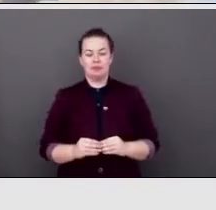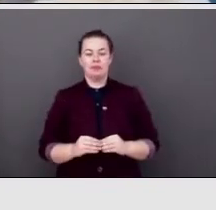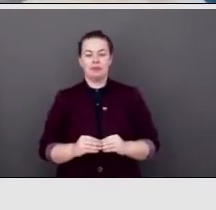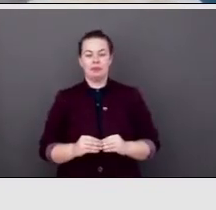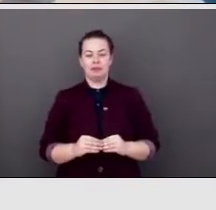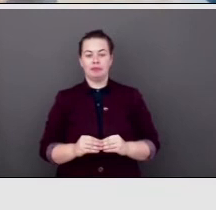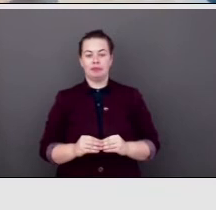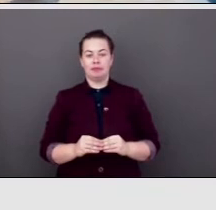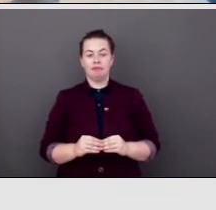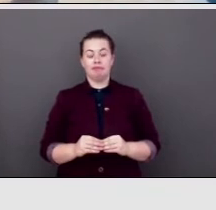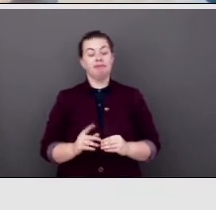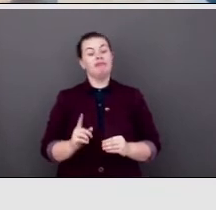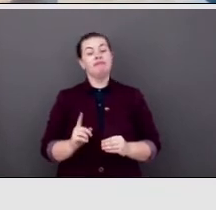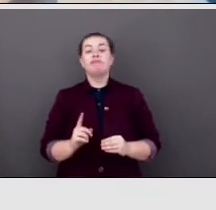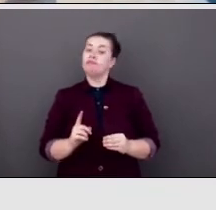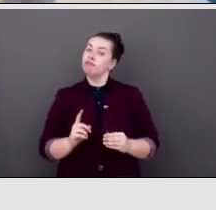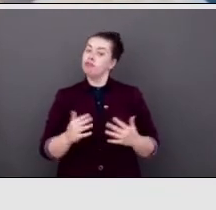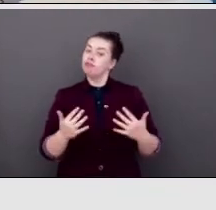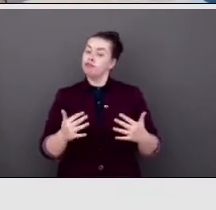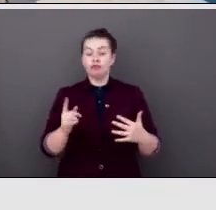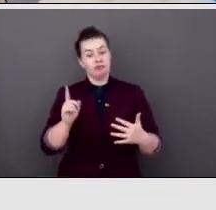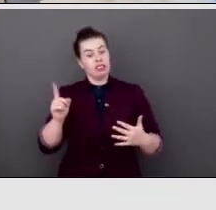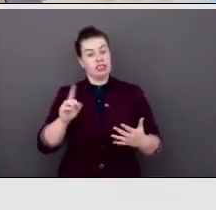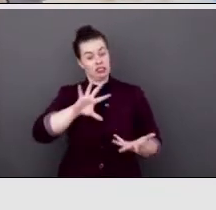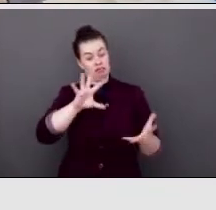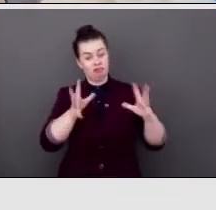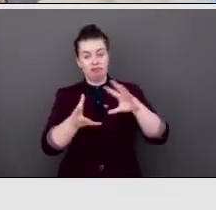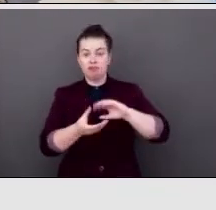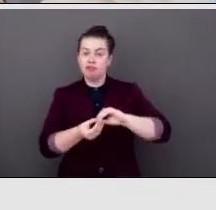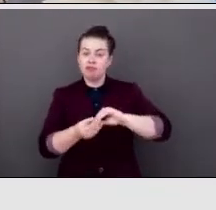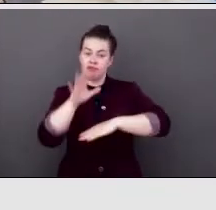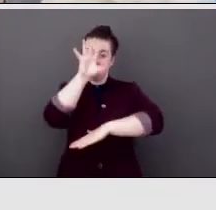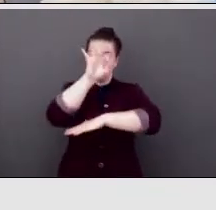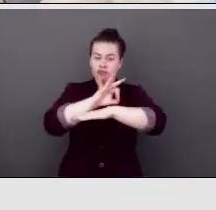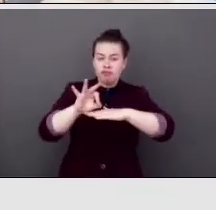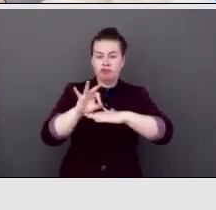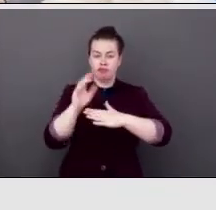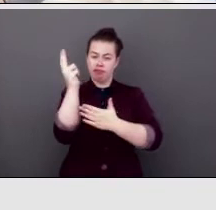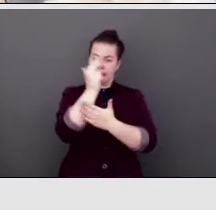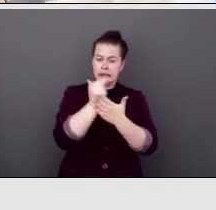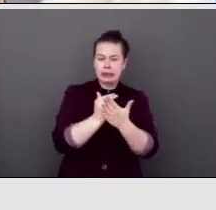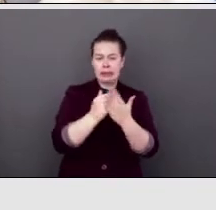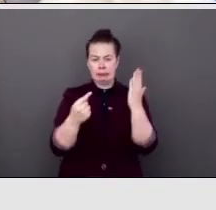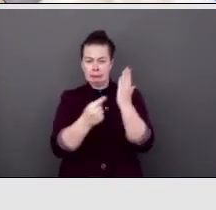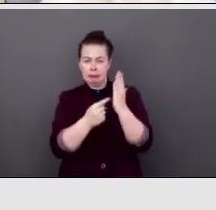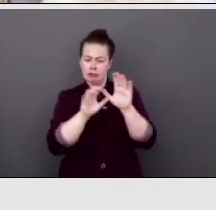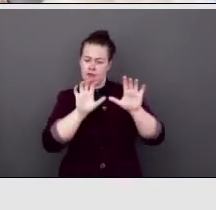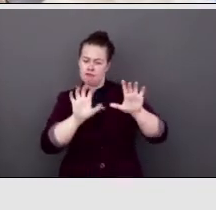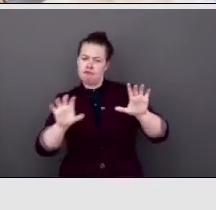This is more or less the architecture that we have conceived.